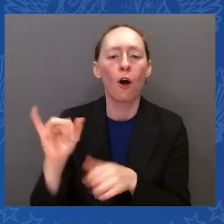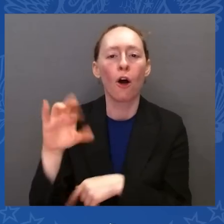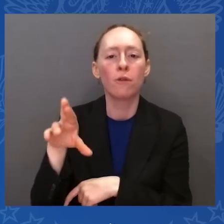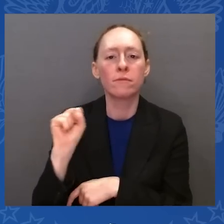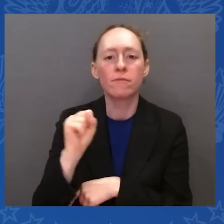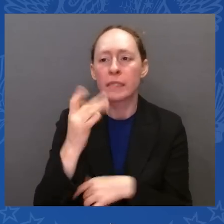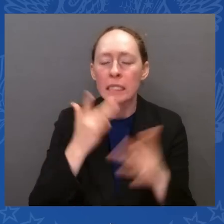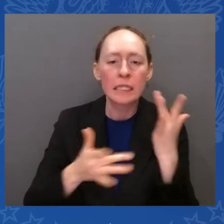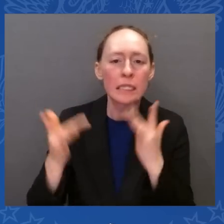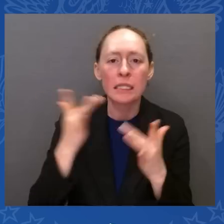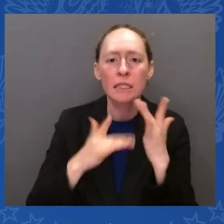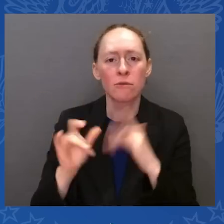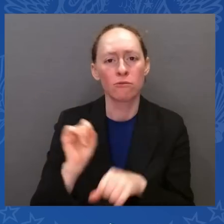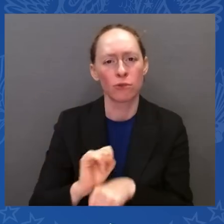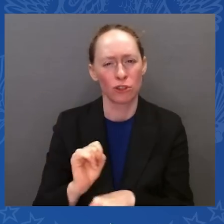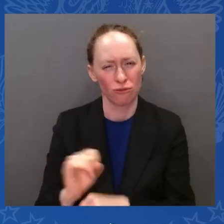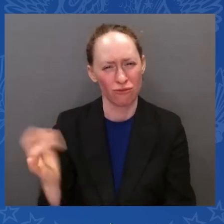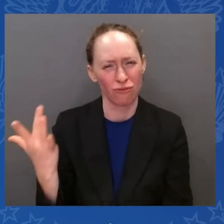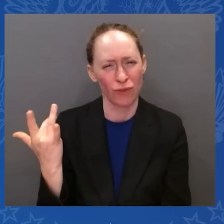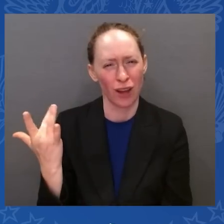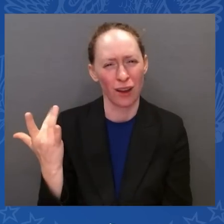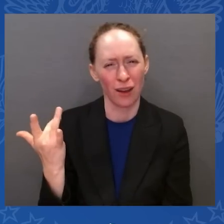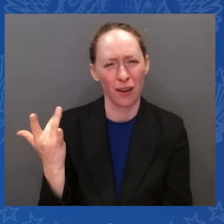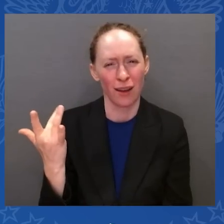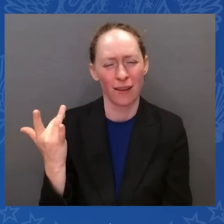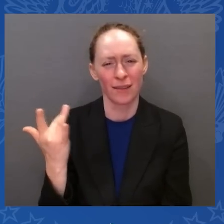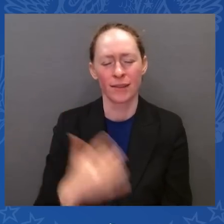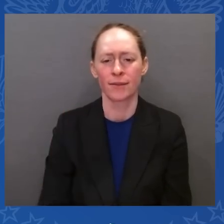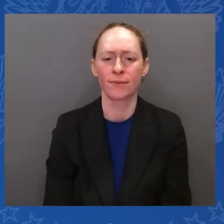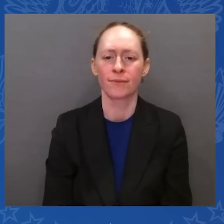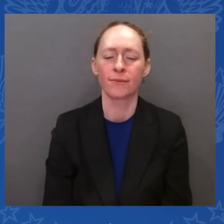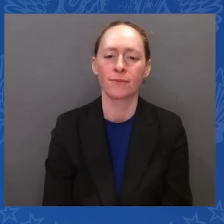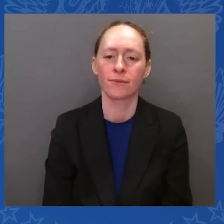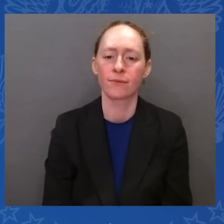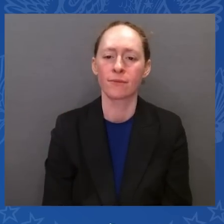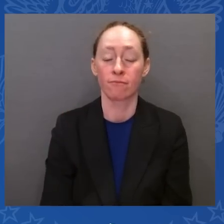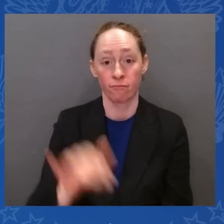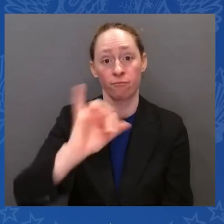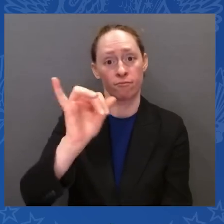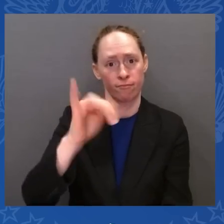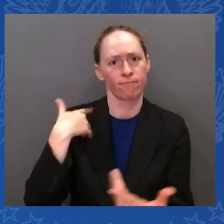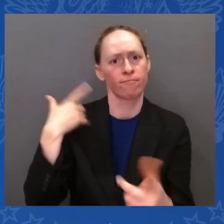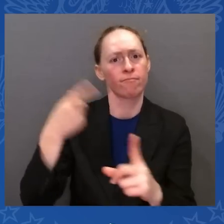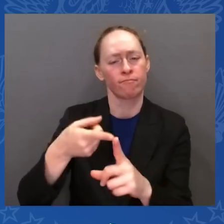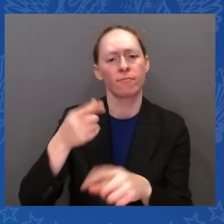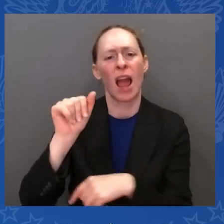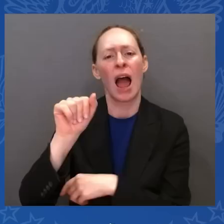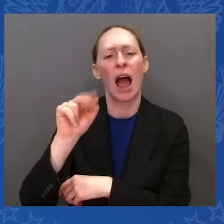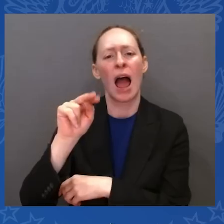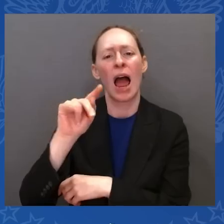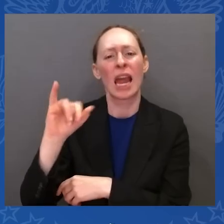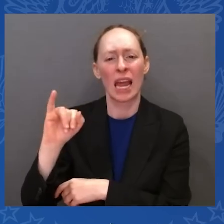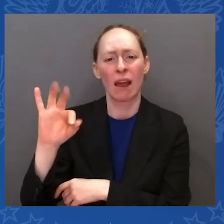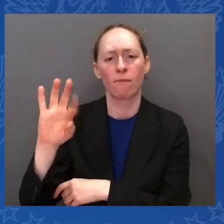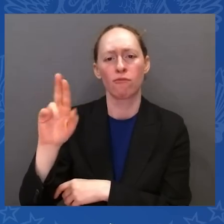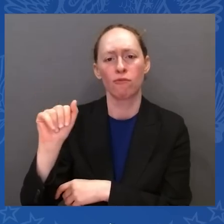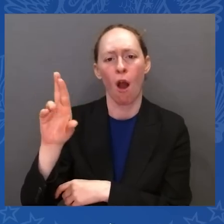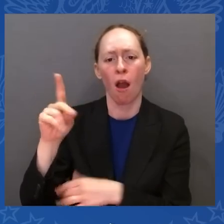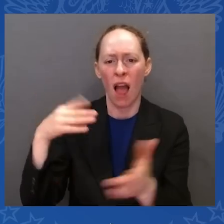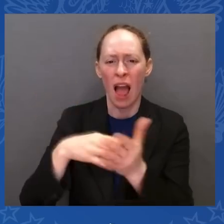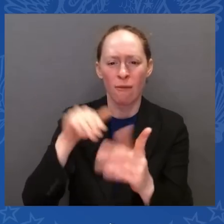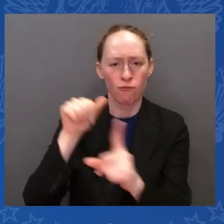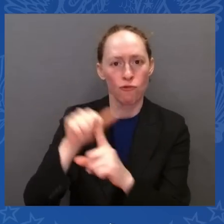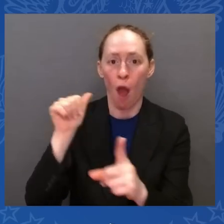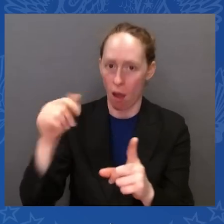they want to get rid of the people who, in fact, would be able to do those audits? And my budget has some of the strongest anti-fraud proposals